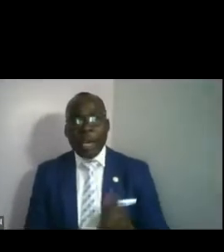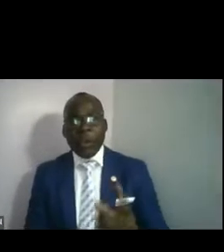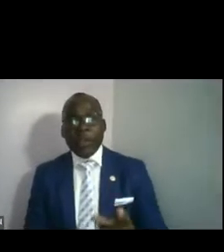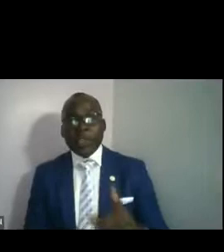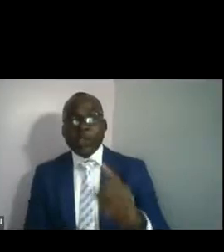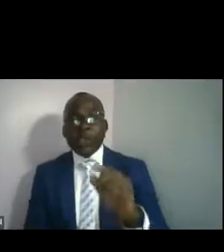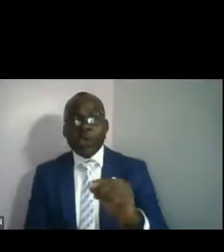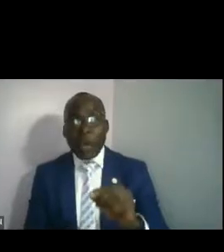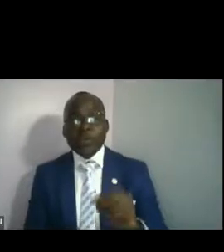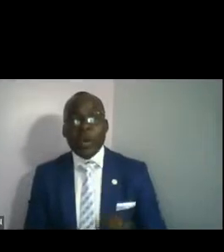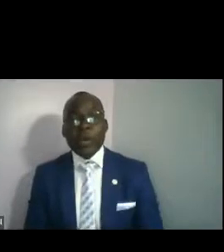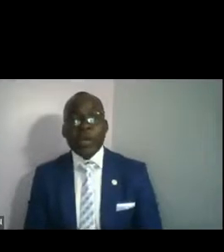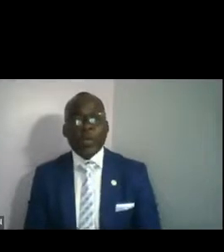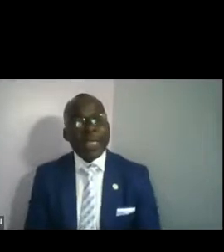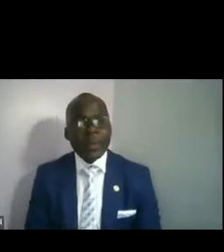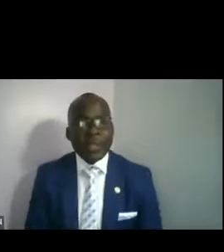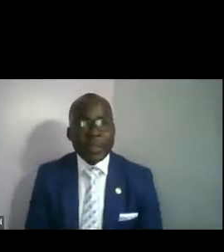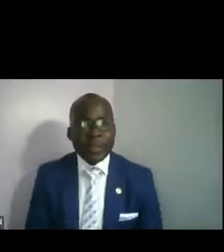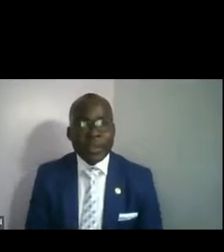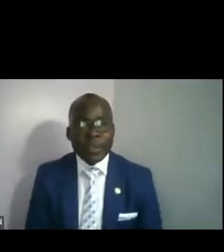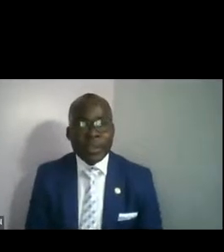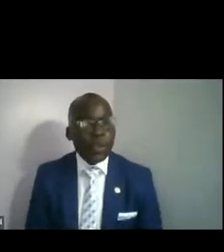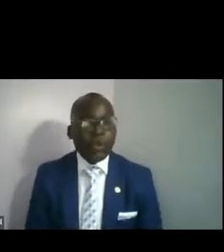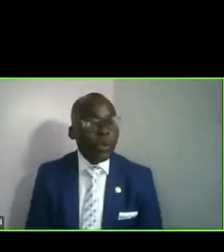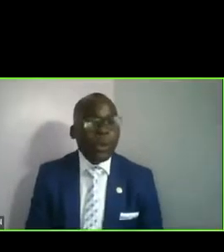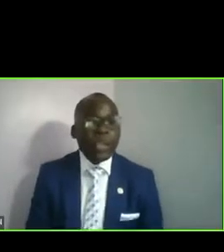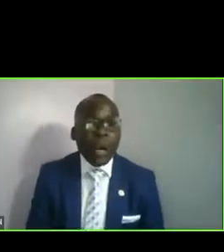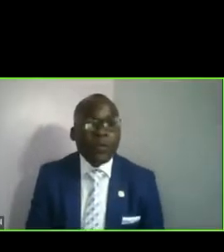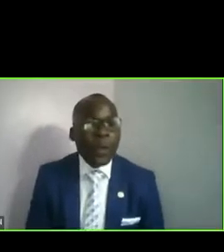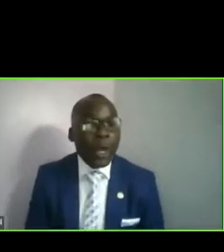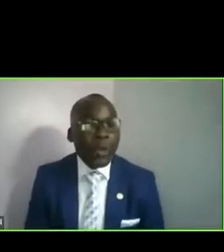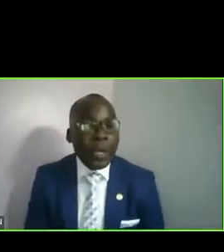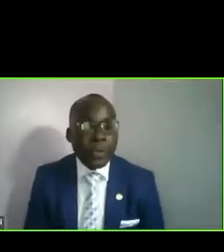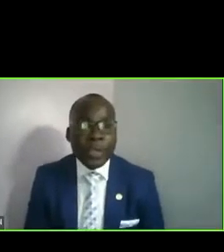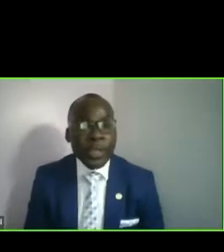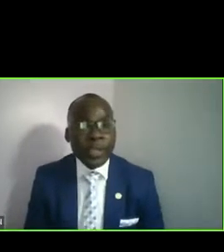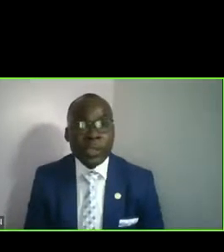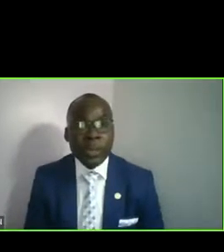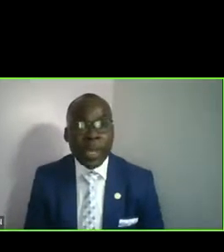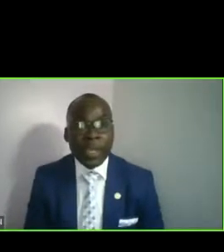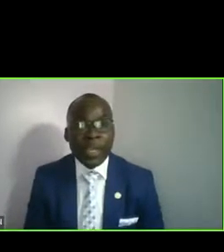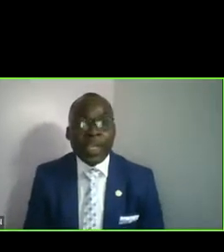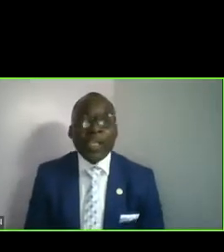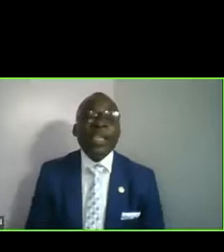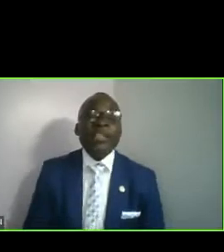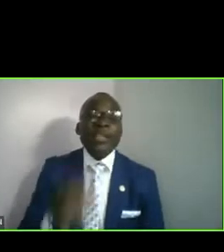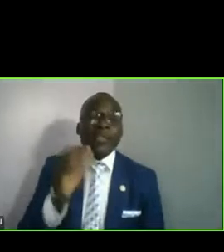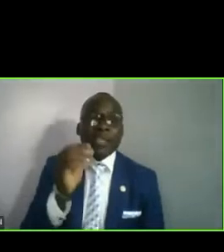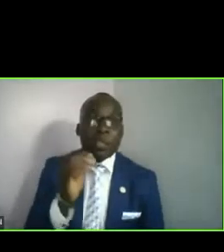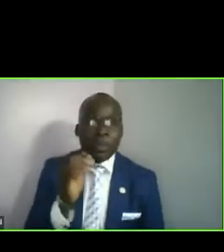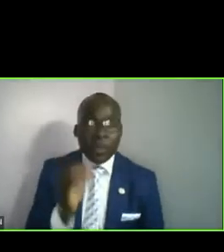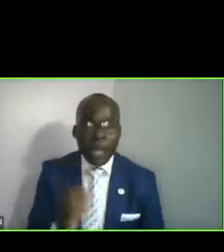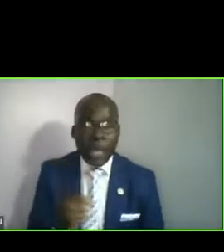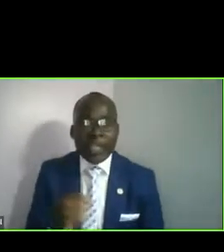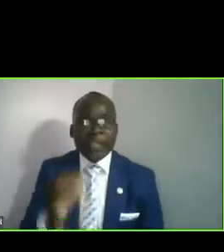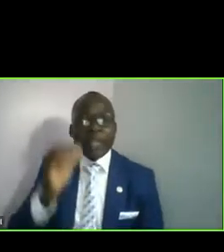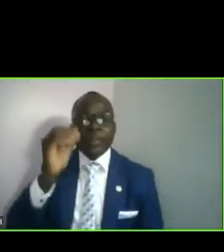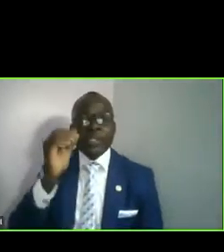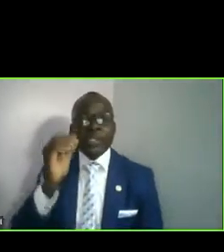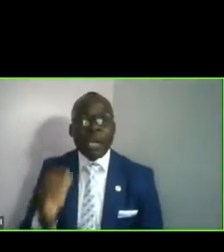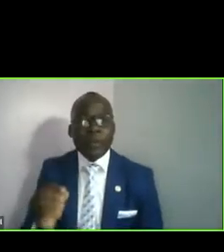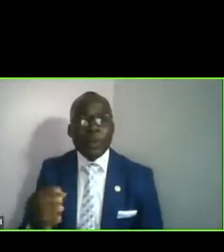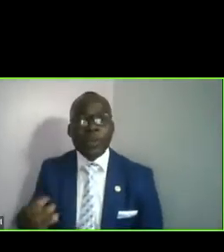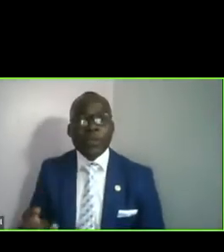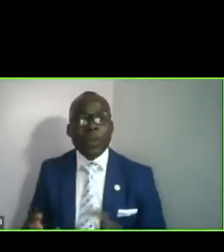Okay. The agreement, you don't have to agree, by the way. You don't have to agree to the succession plan. The succession plan is